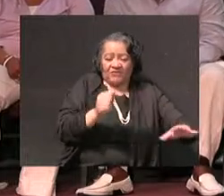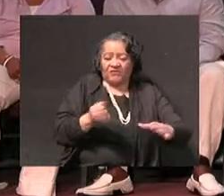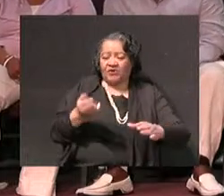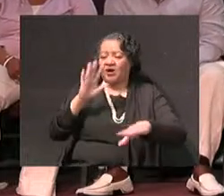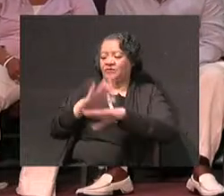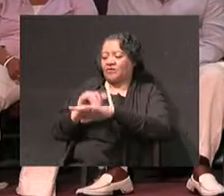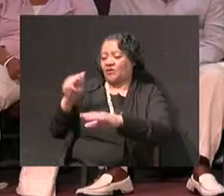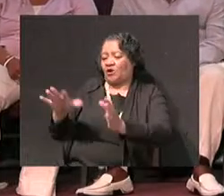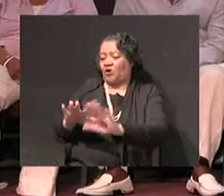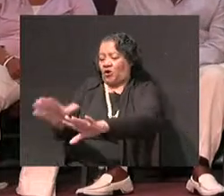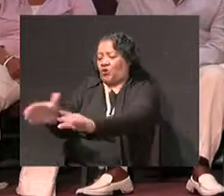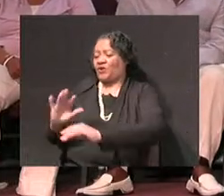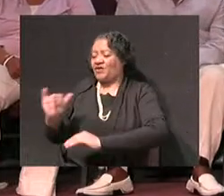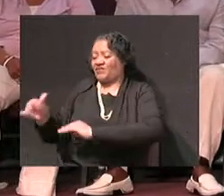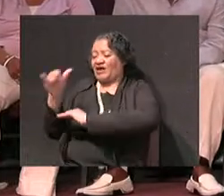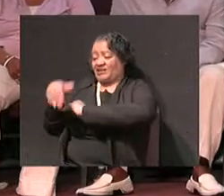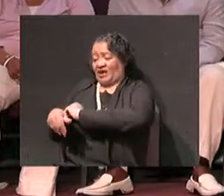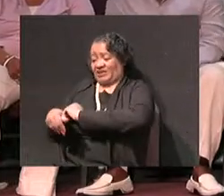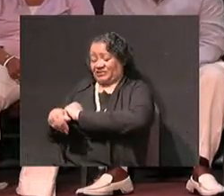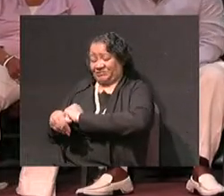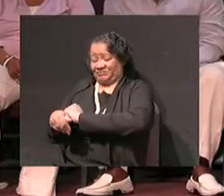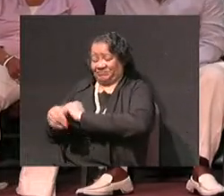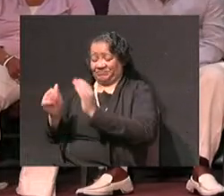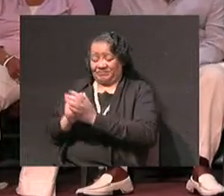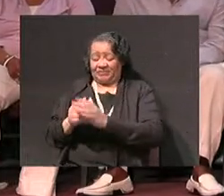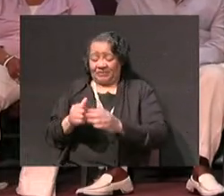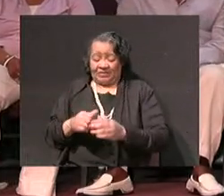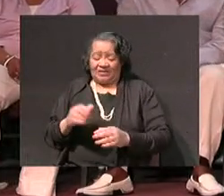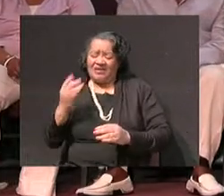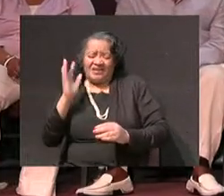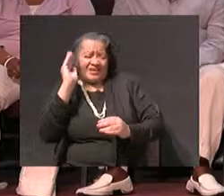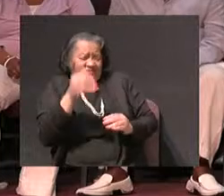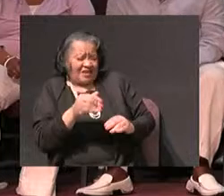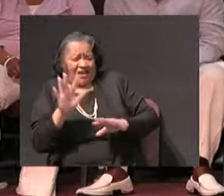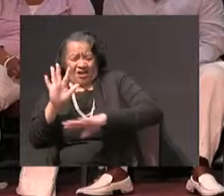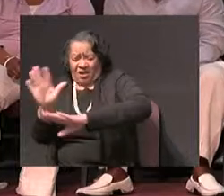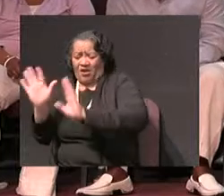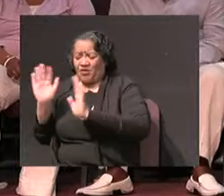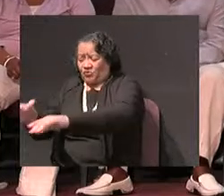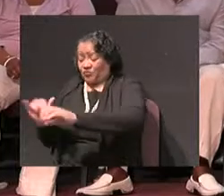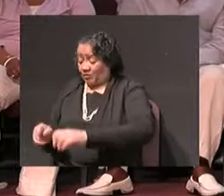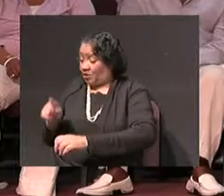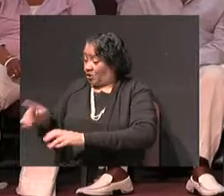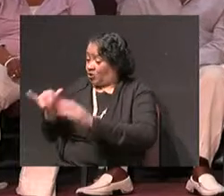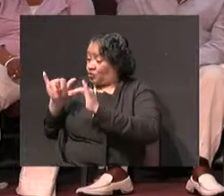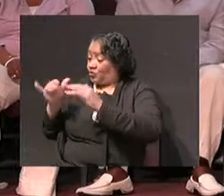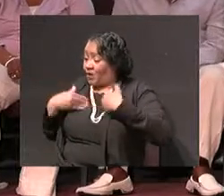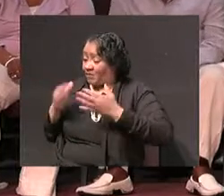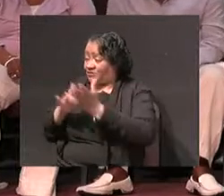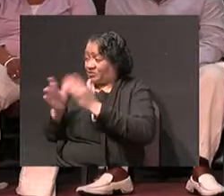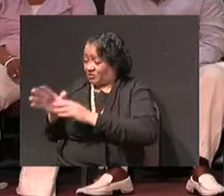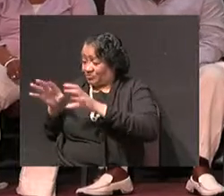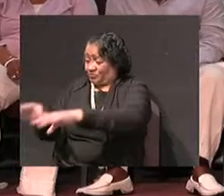grave that night and said, hey, grave, do you still got it?